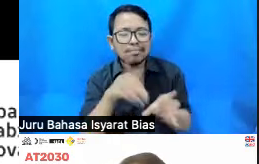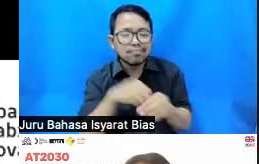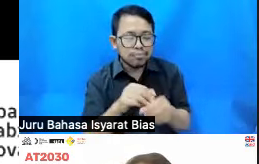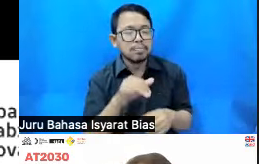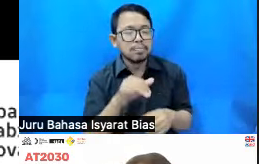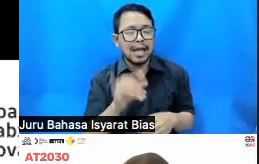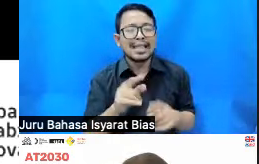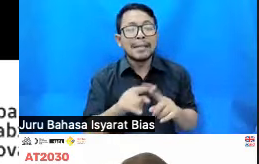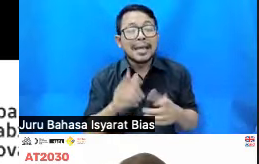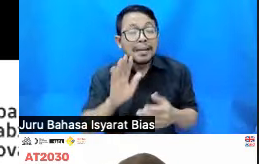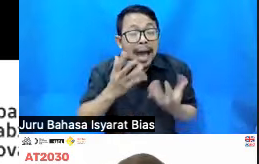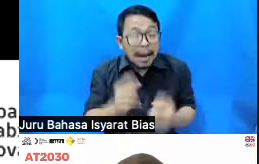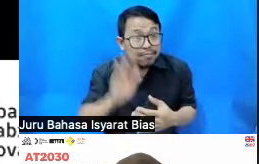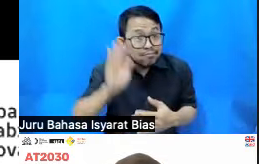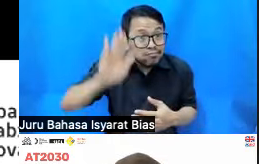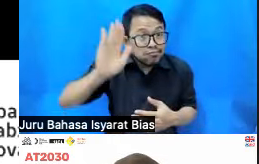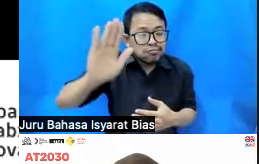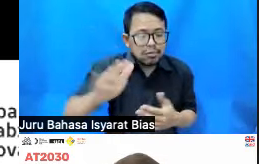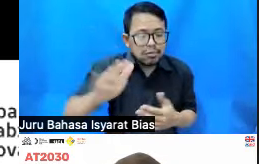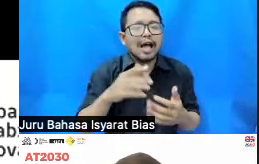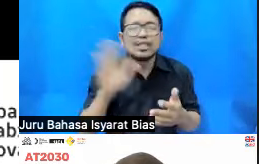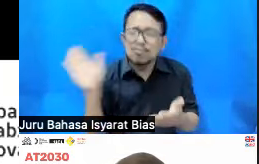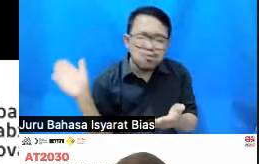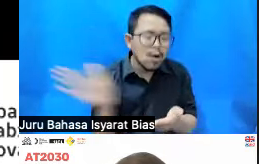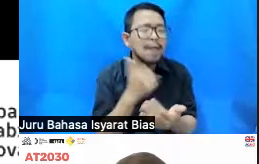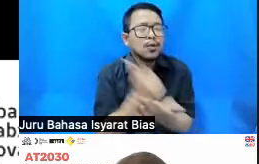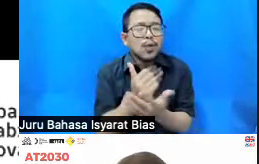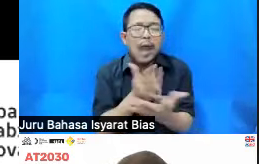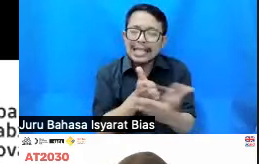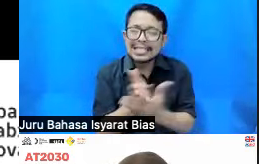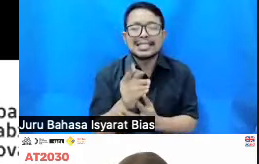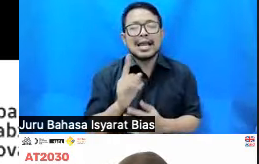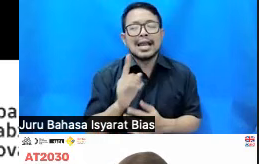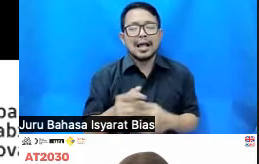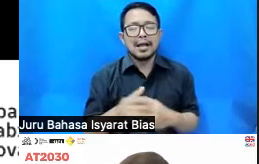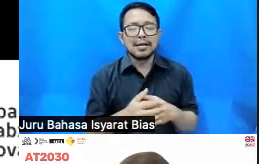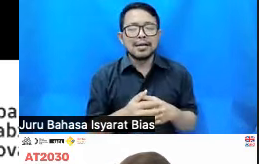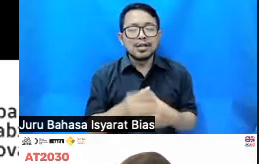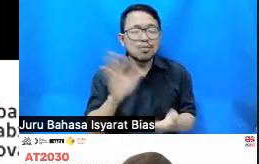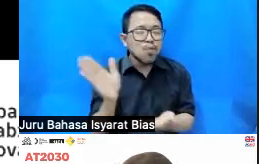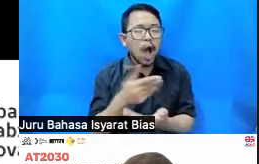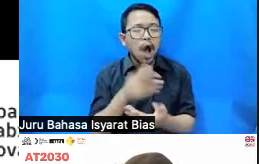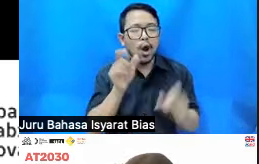that all of the people living in these communities that would like to participate feel able to.